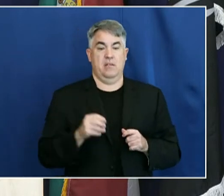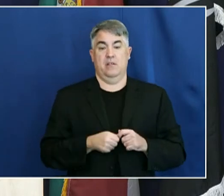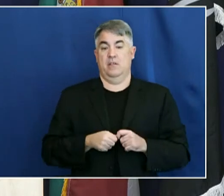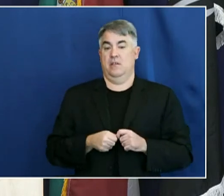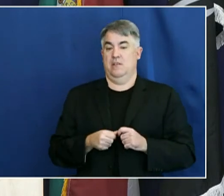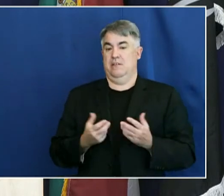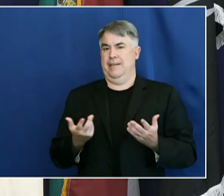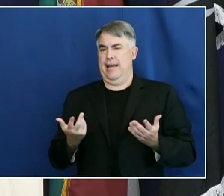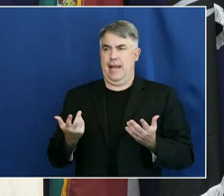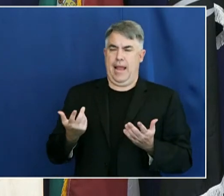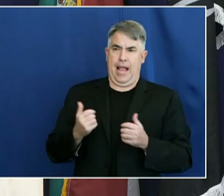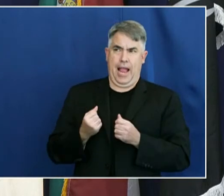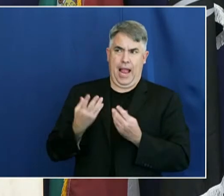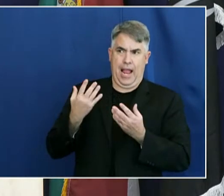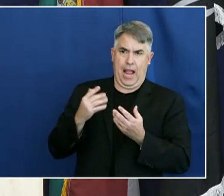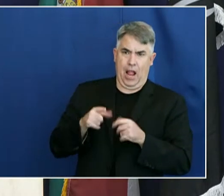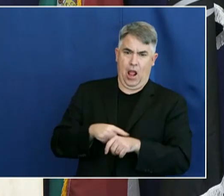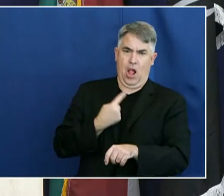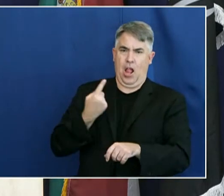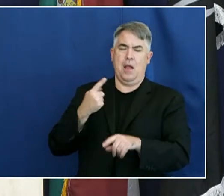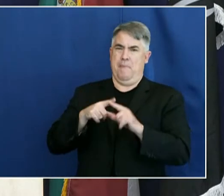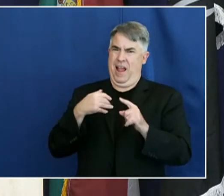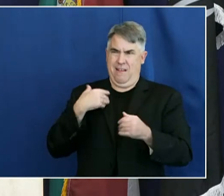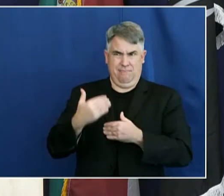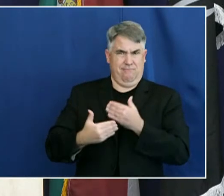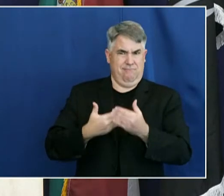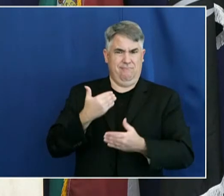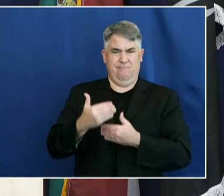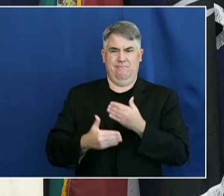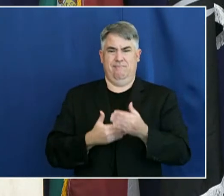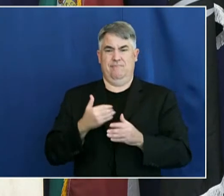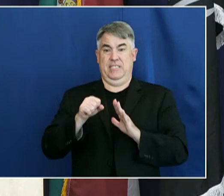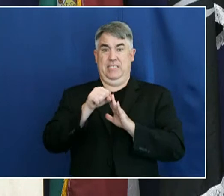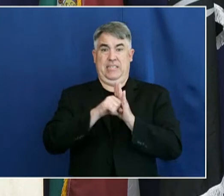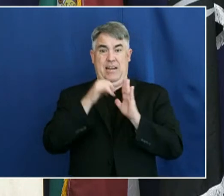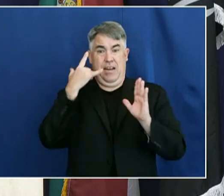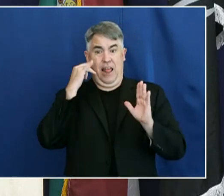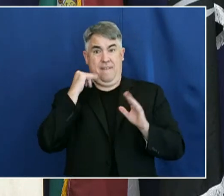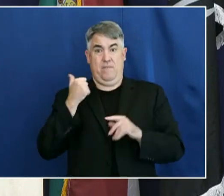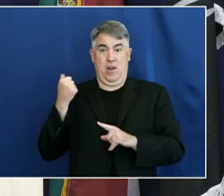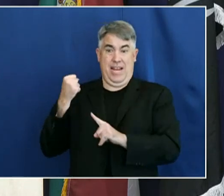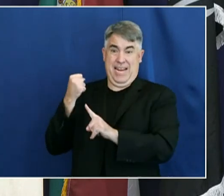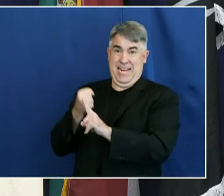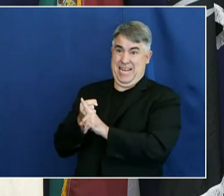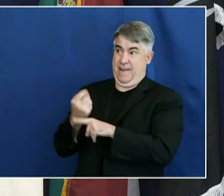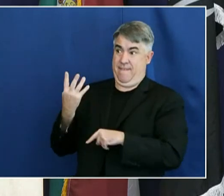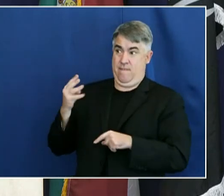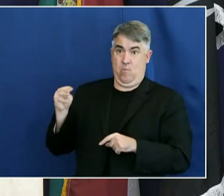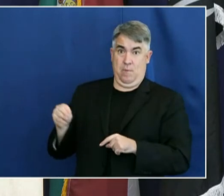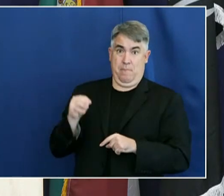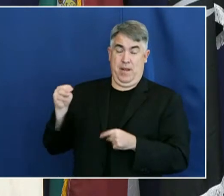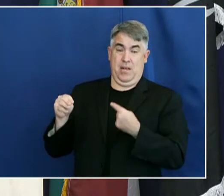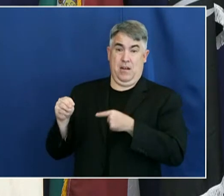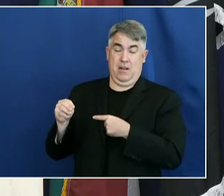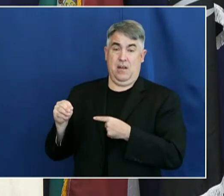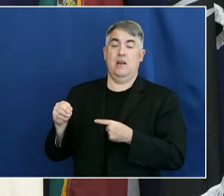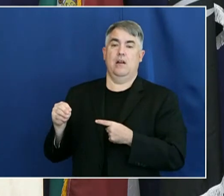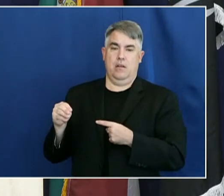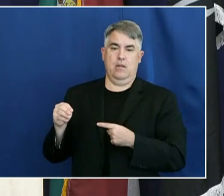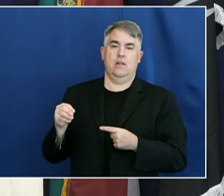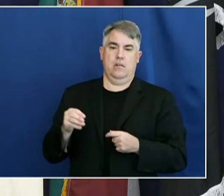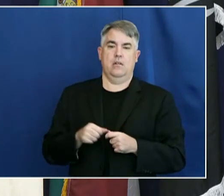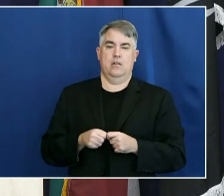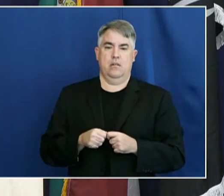certainly advancing at a decent clip. But when the state hits 4 million vaccines administered in the Healthy Places Index's